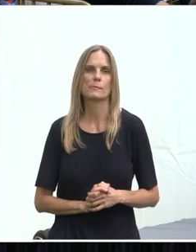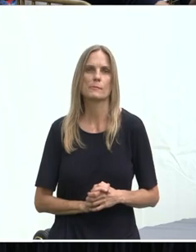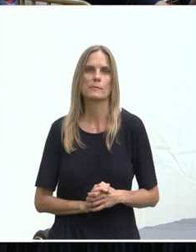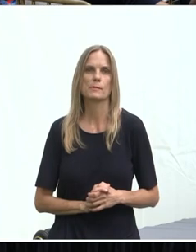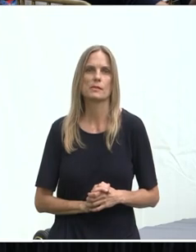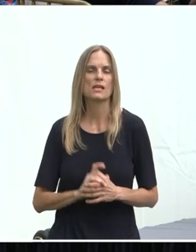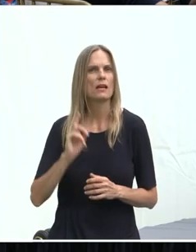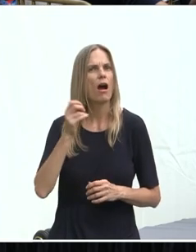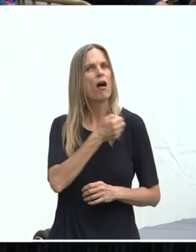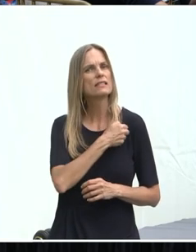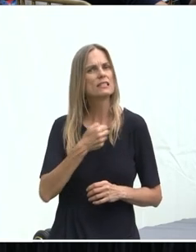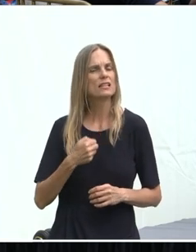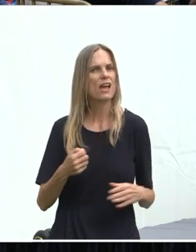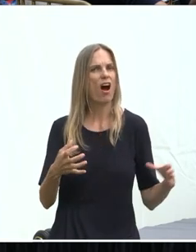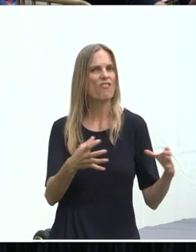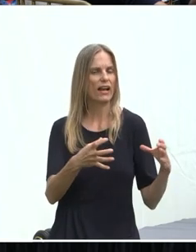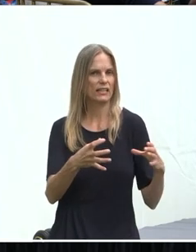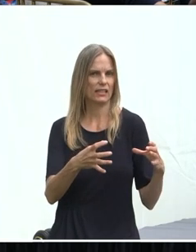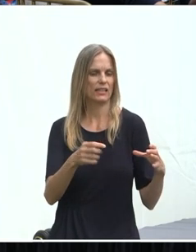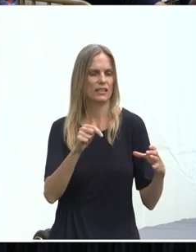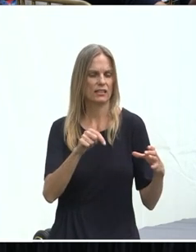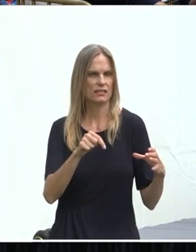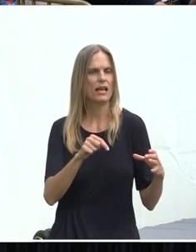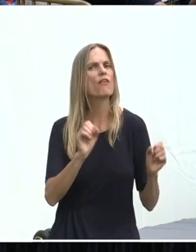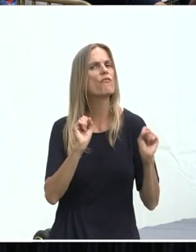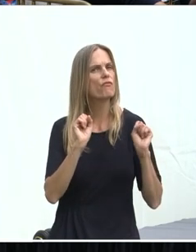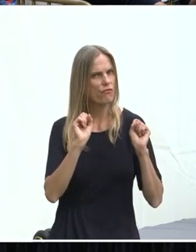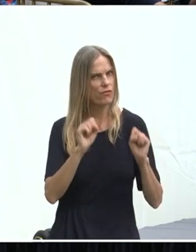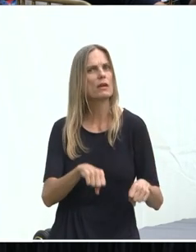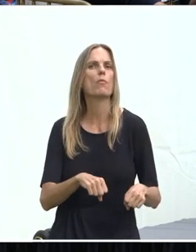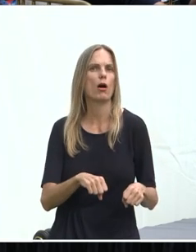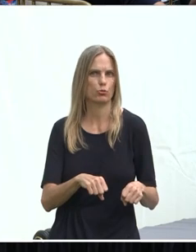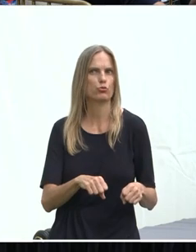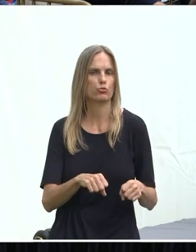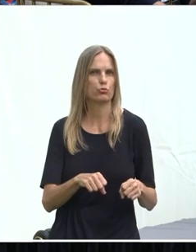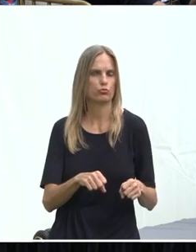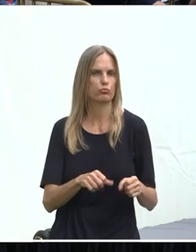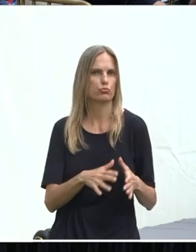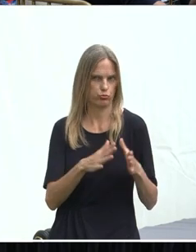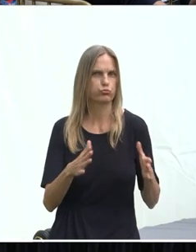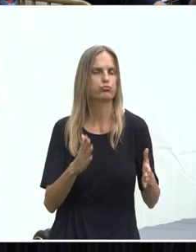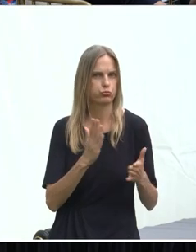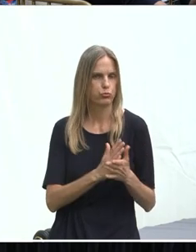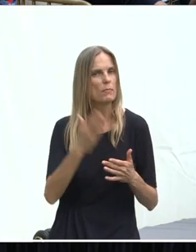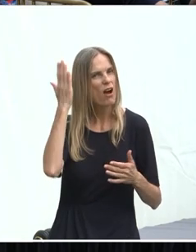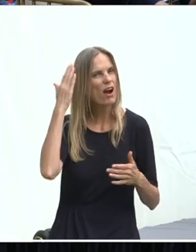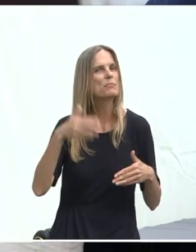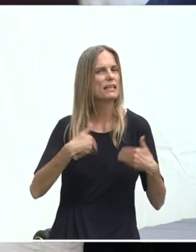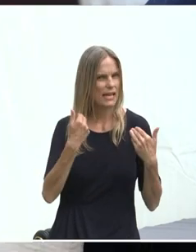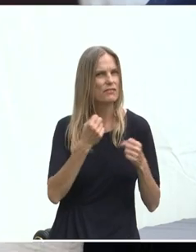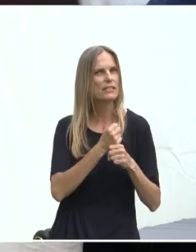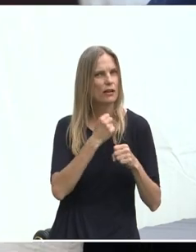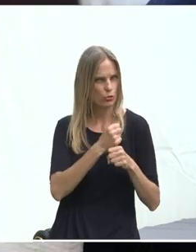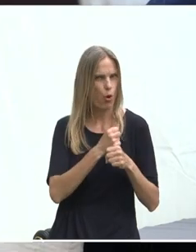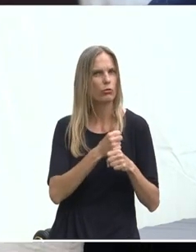the armed forces has a great potential to work with mental illness